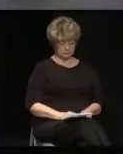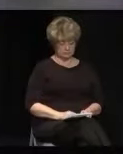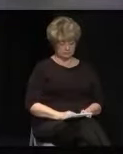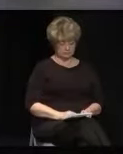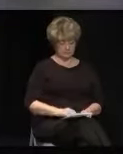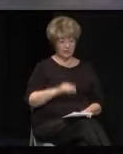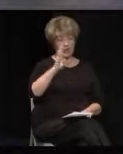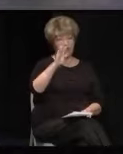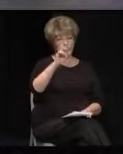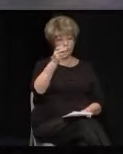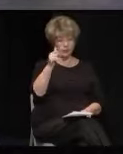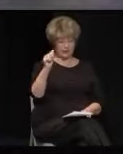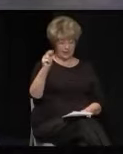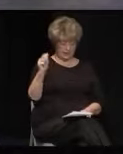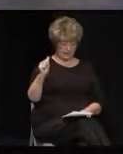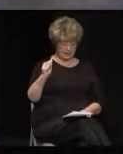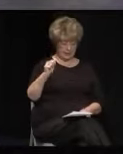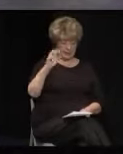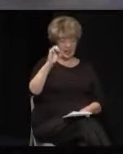Brianna Elaine Marie Beverly.